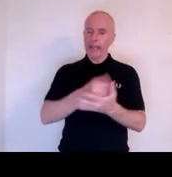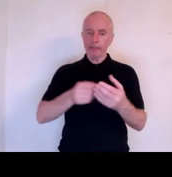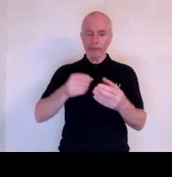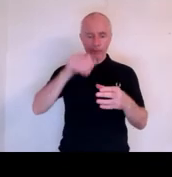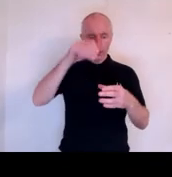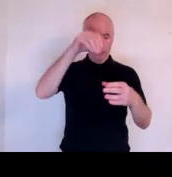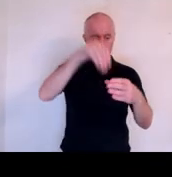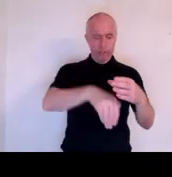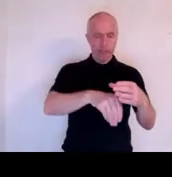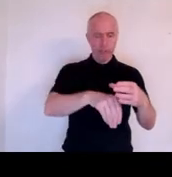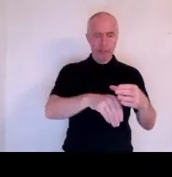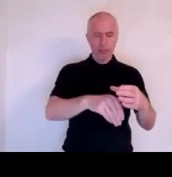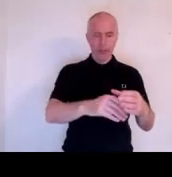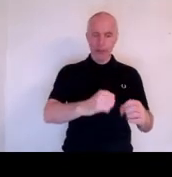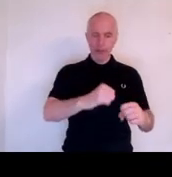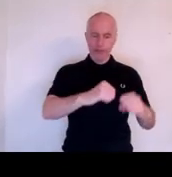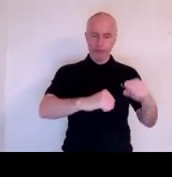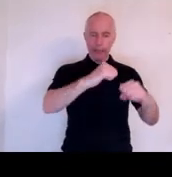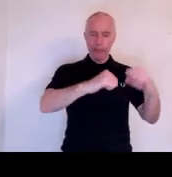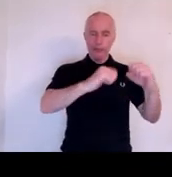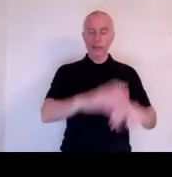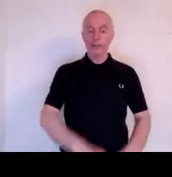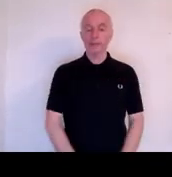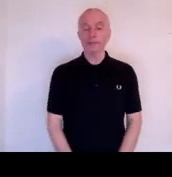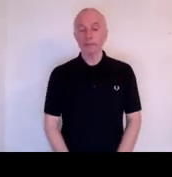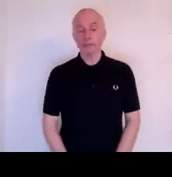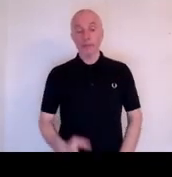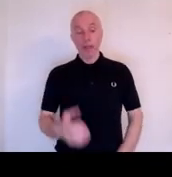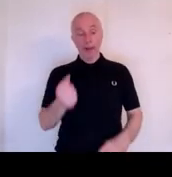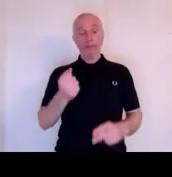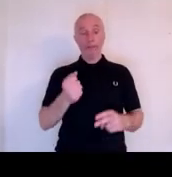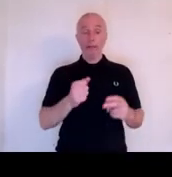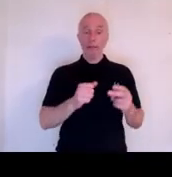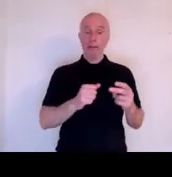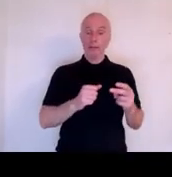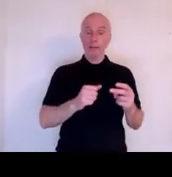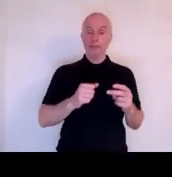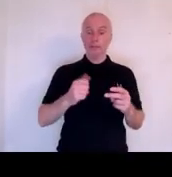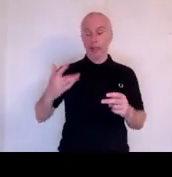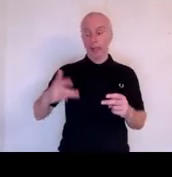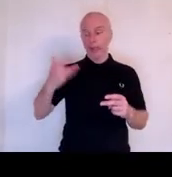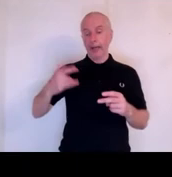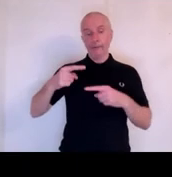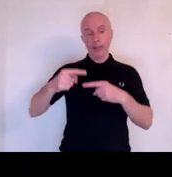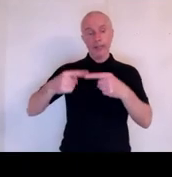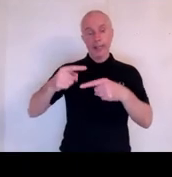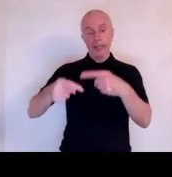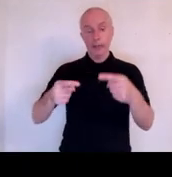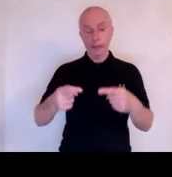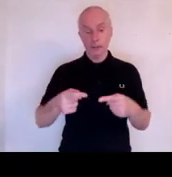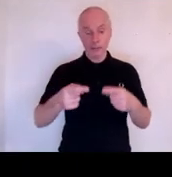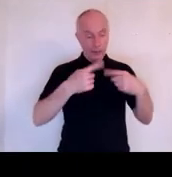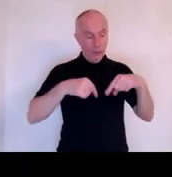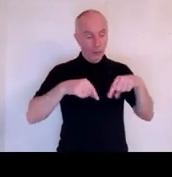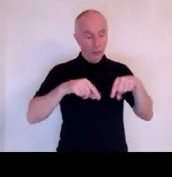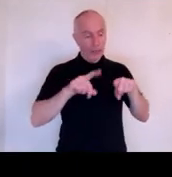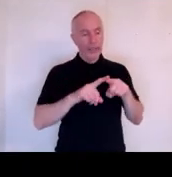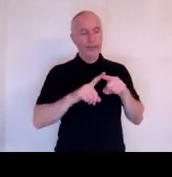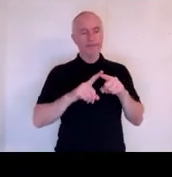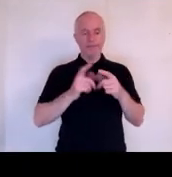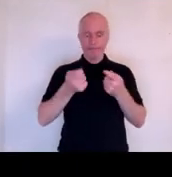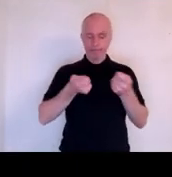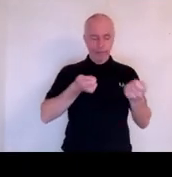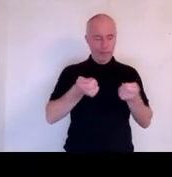And to do that, we implement something called the nuclear data life cycle. And this is where we start to manage that big data challenge that I talked about before.